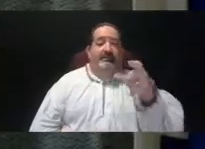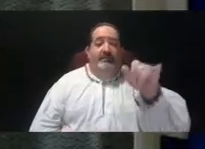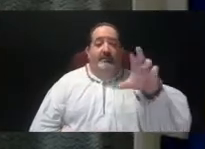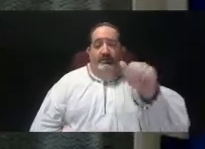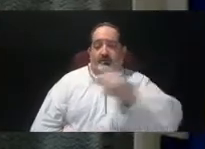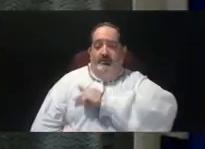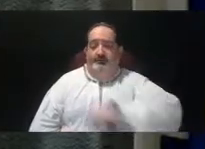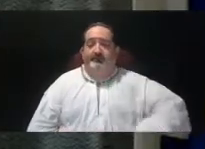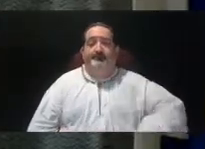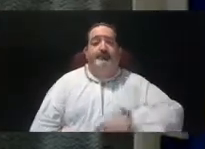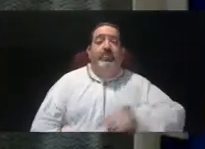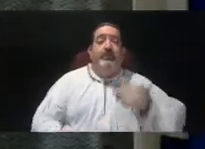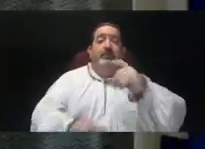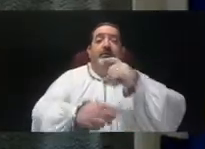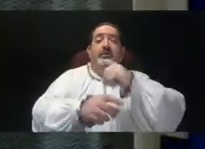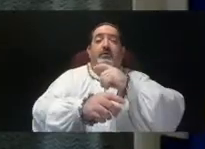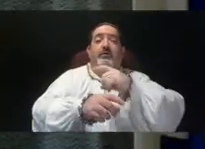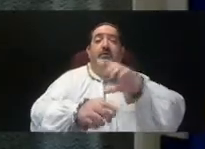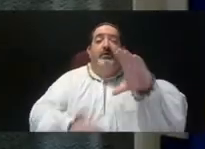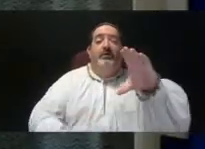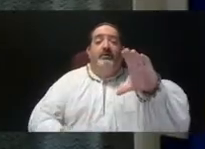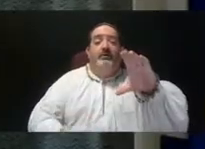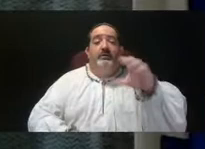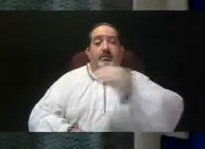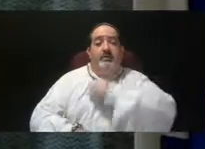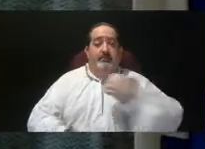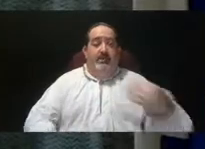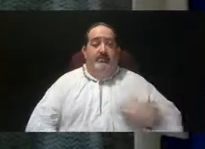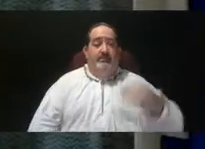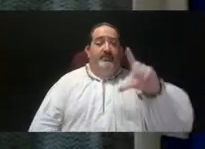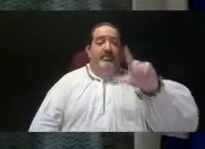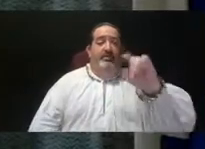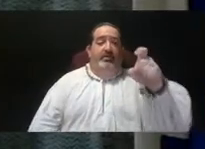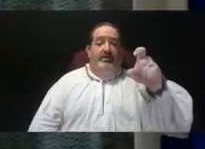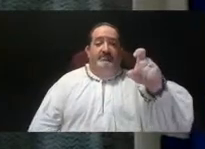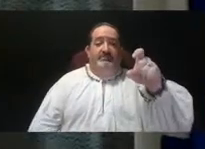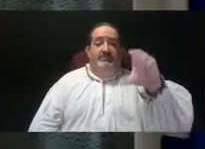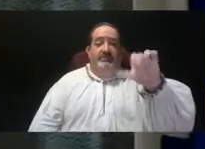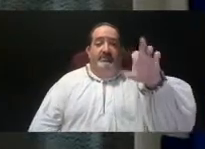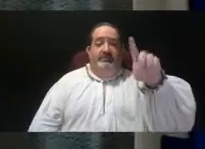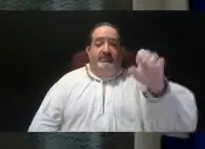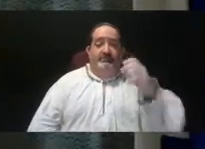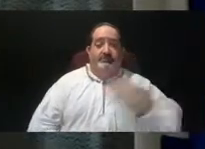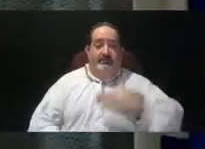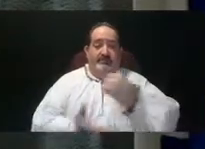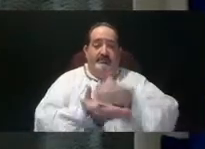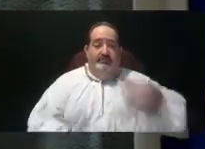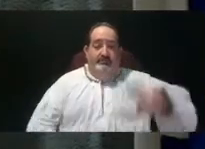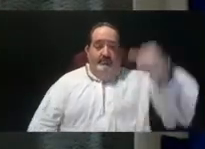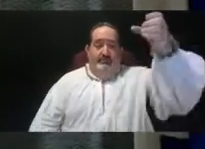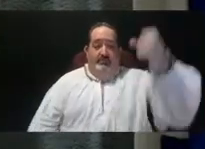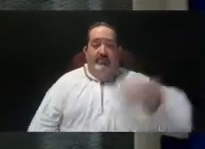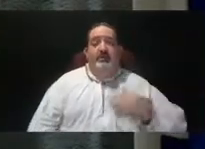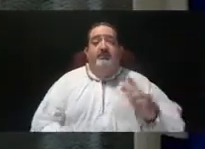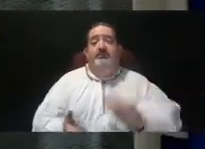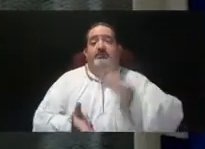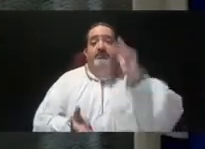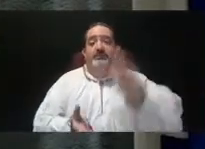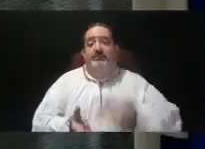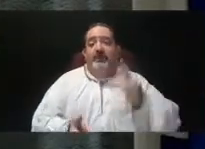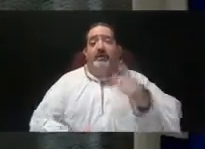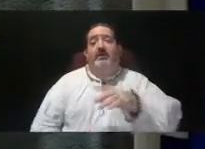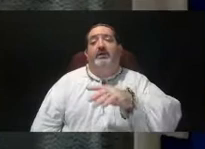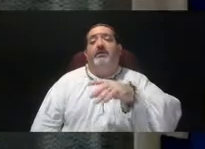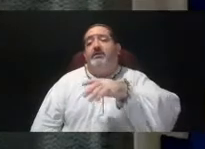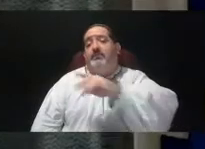Will all companions of the Lux Caidus please raise your vessel? From time to time, it comes to the attention